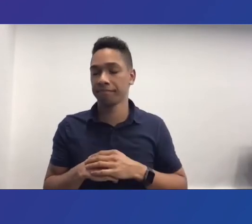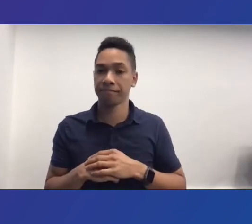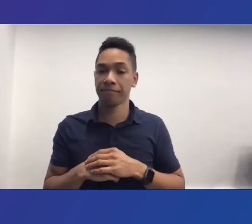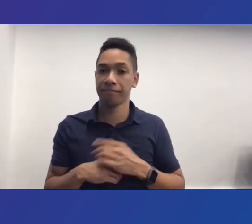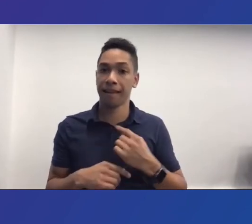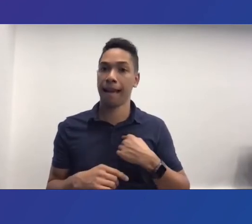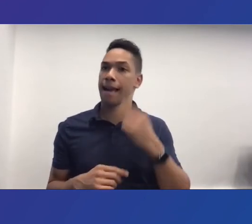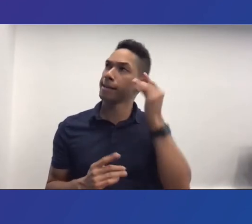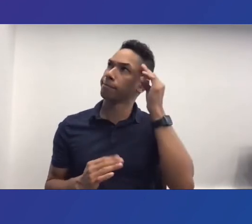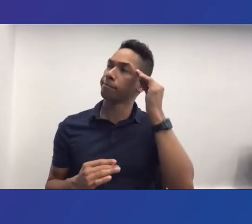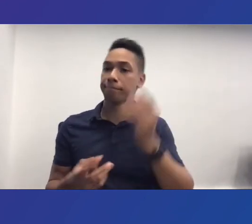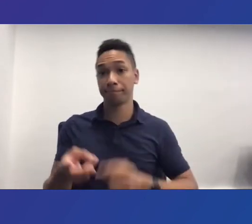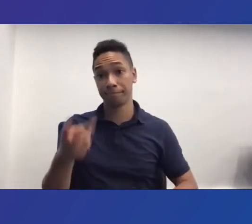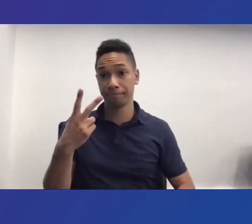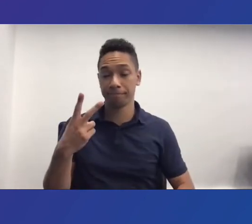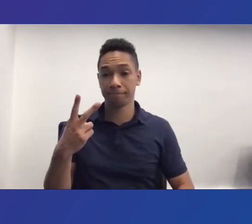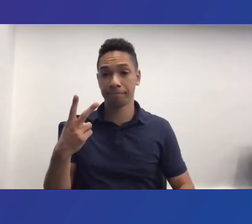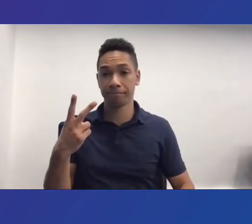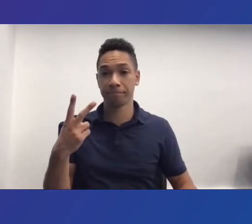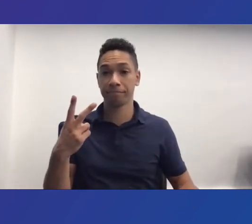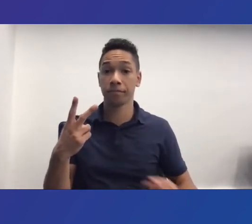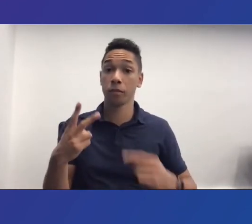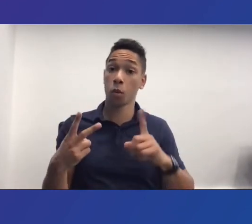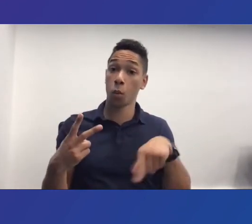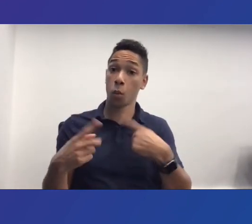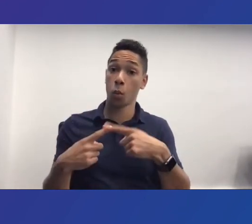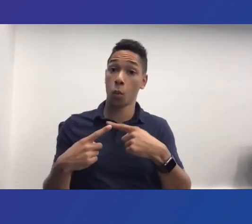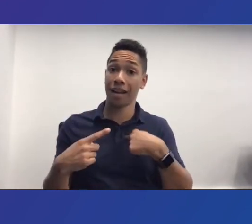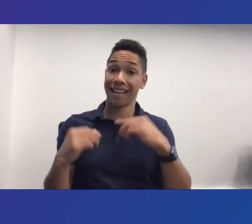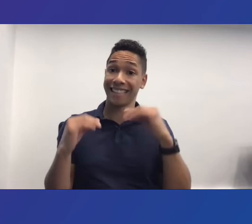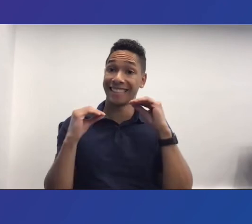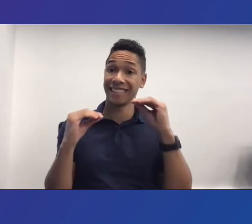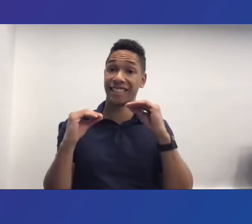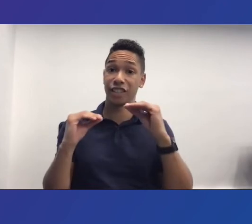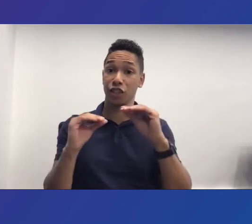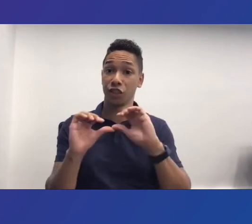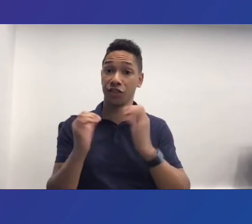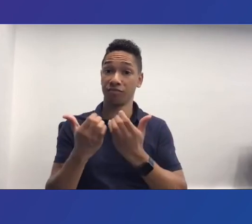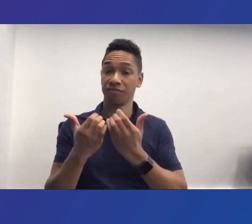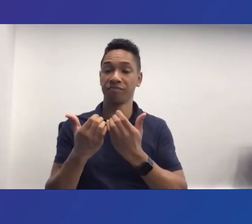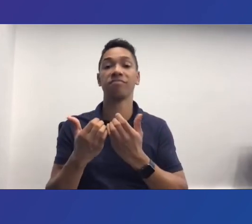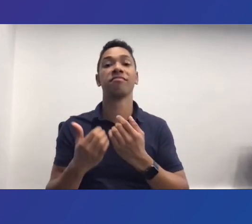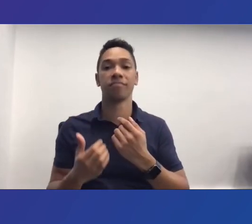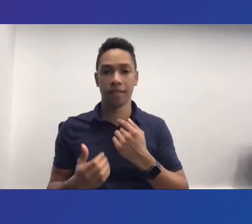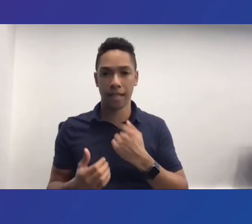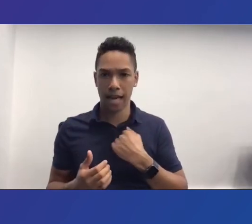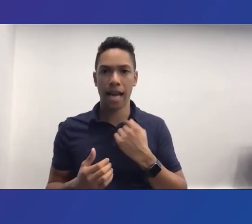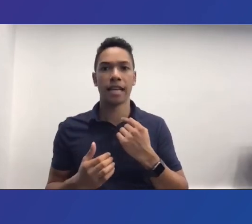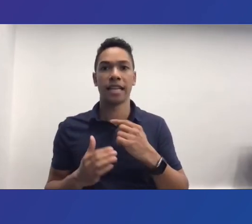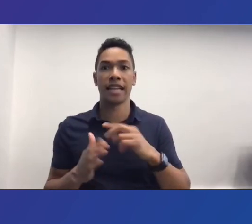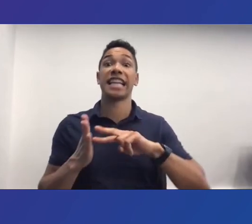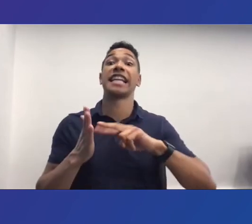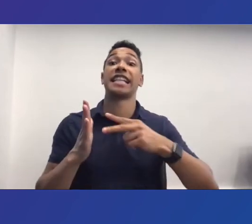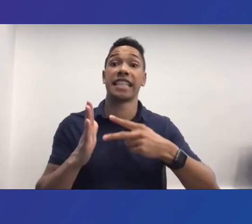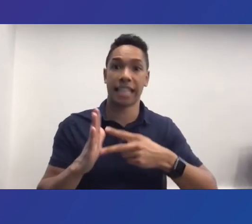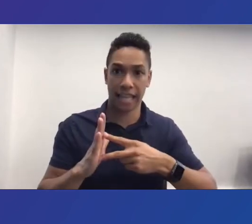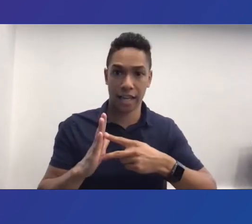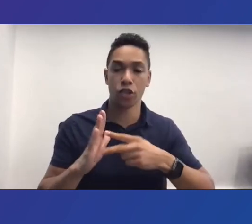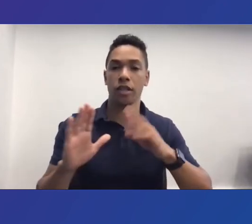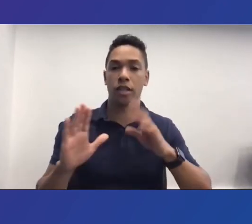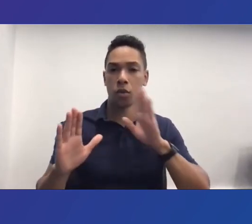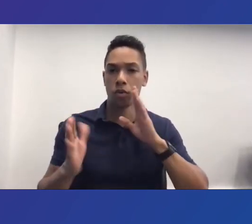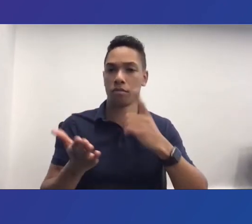two different things. When I teach classes, I purposely have went down the road of now just teaching social